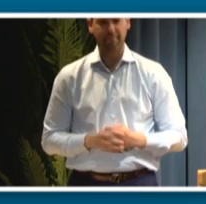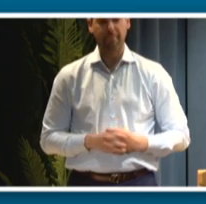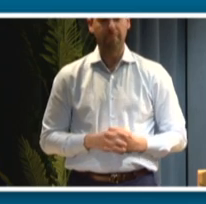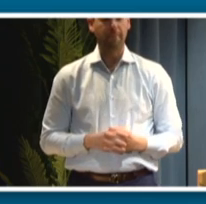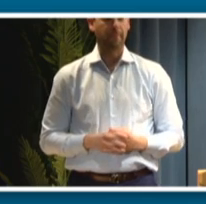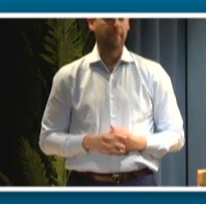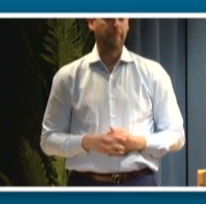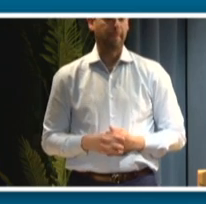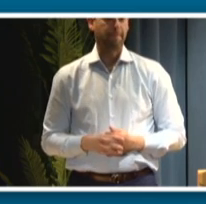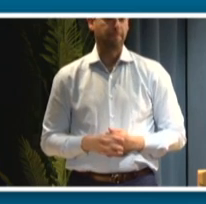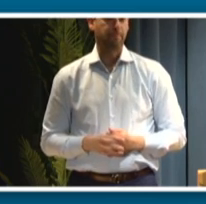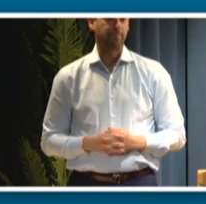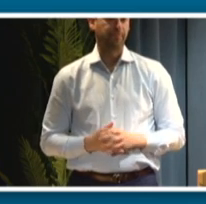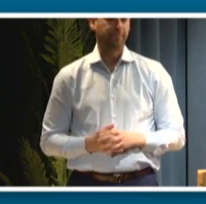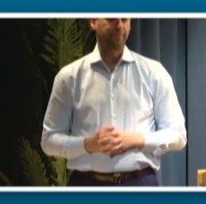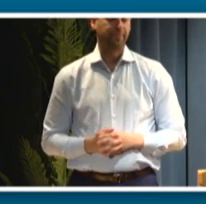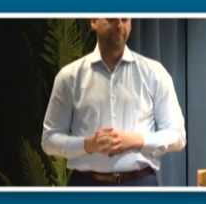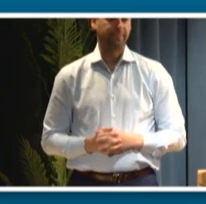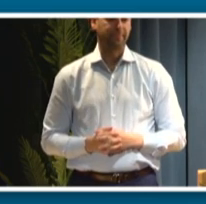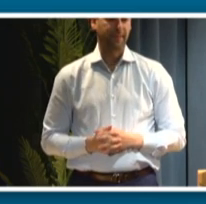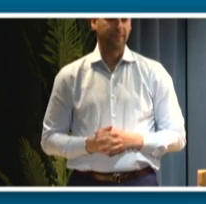You just want to take the ramp? This way?